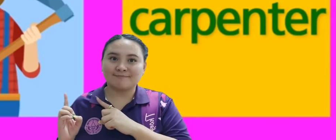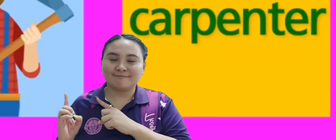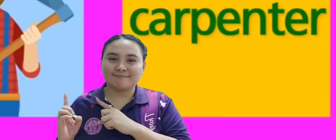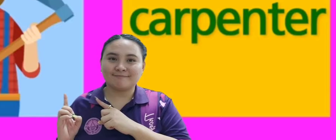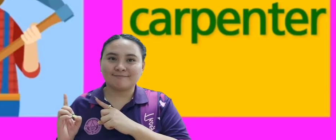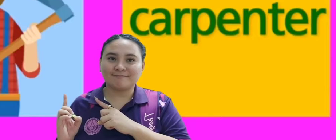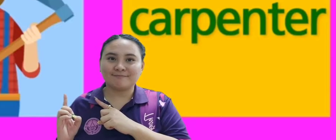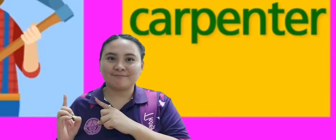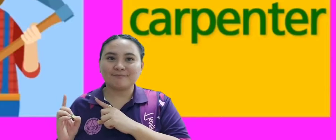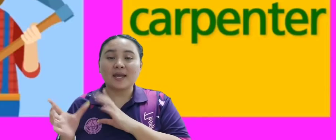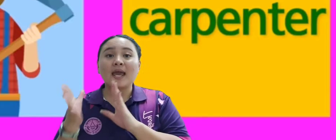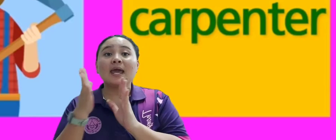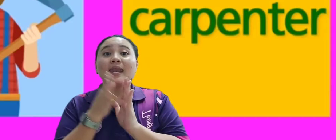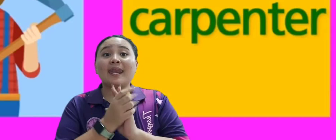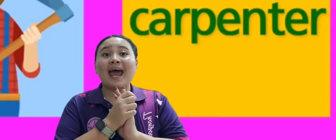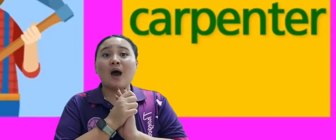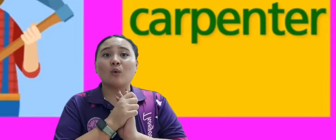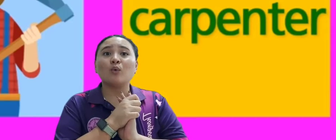Carpenter.